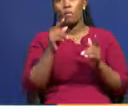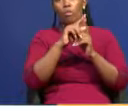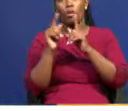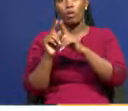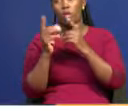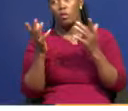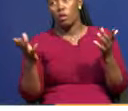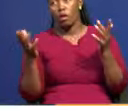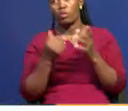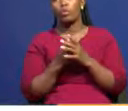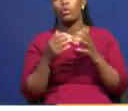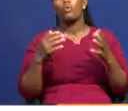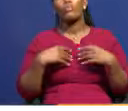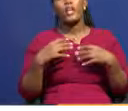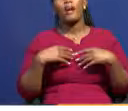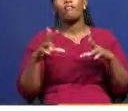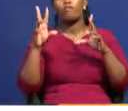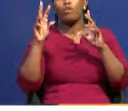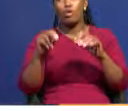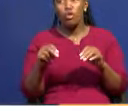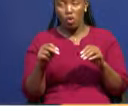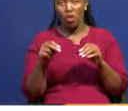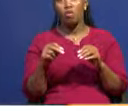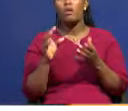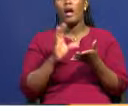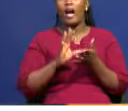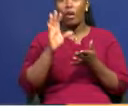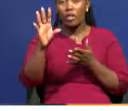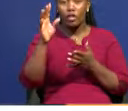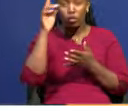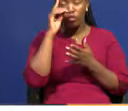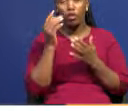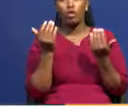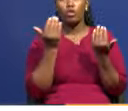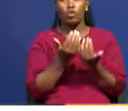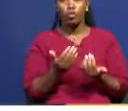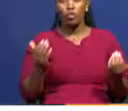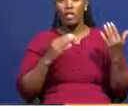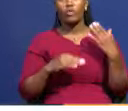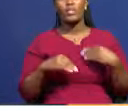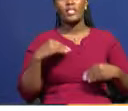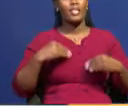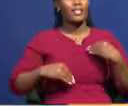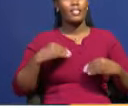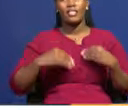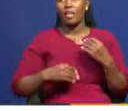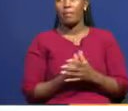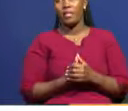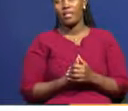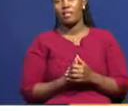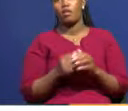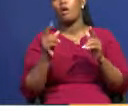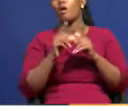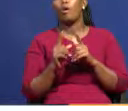Abdi, there is no allocation for special needs students. the vulnerable in the